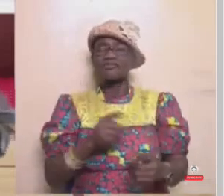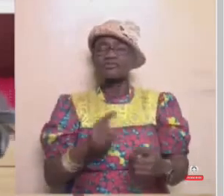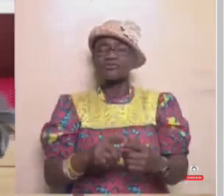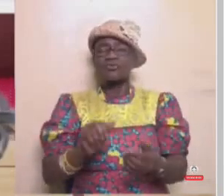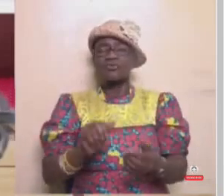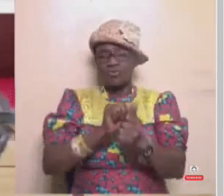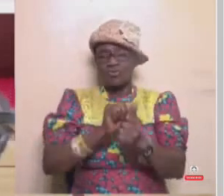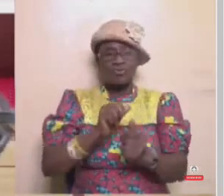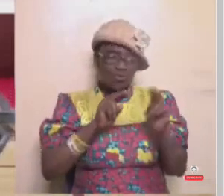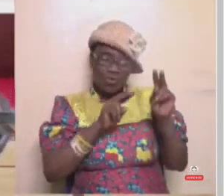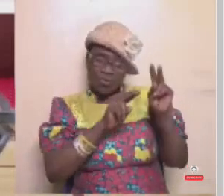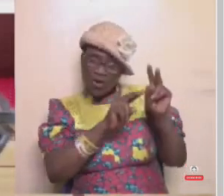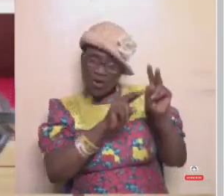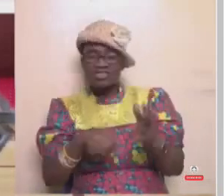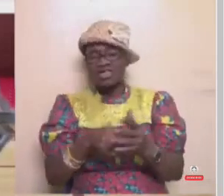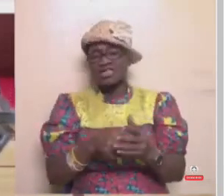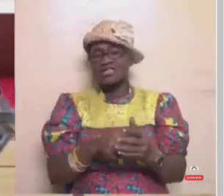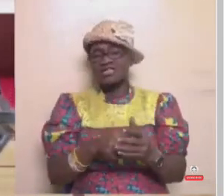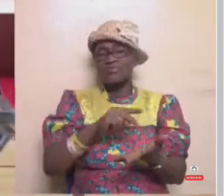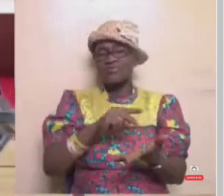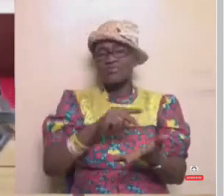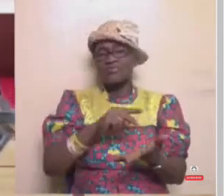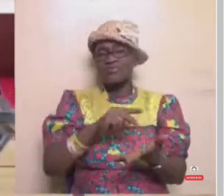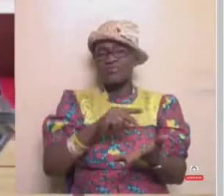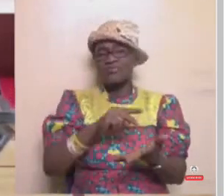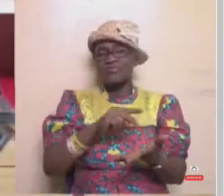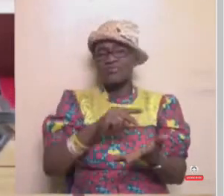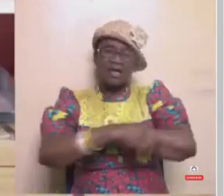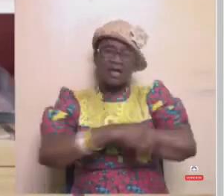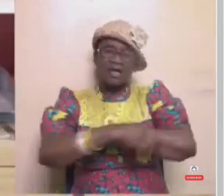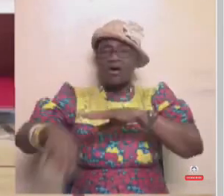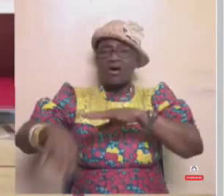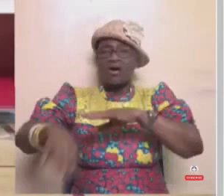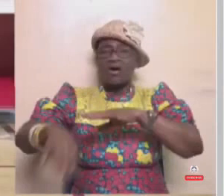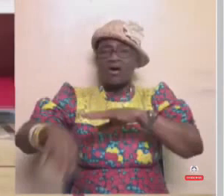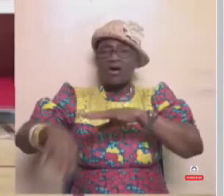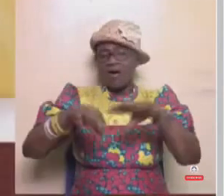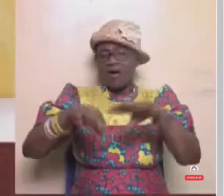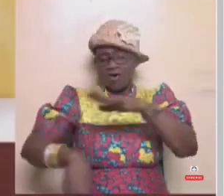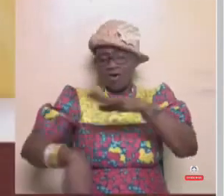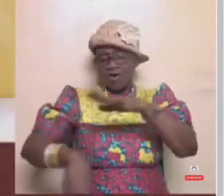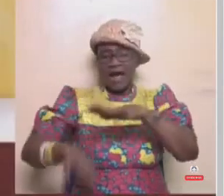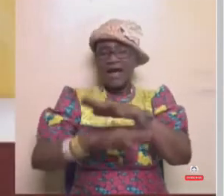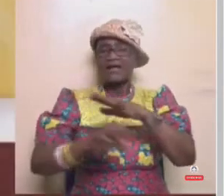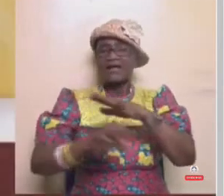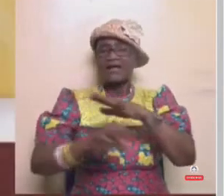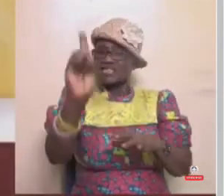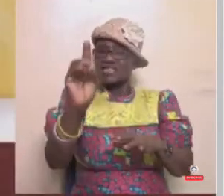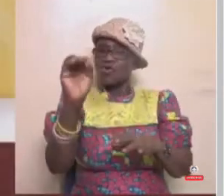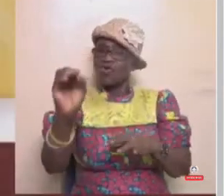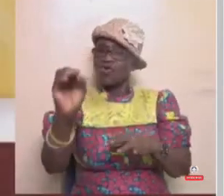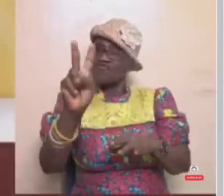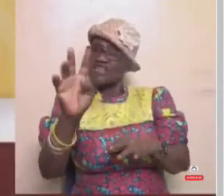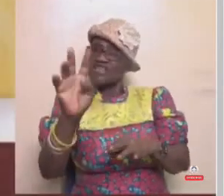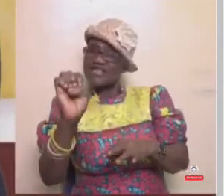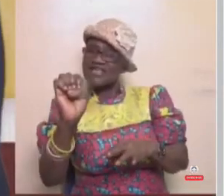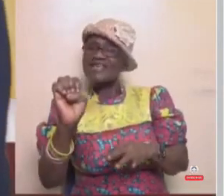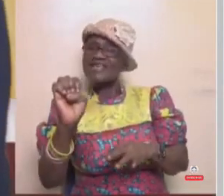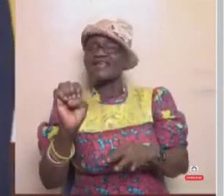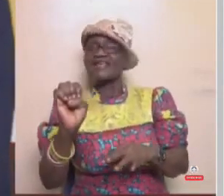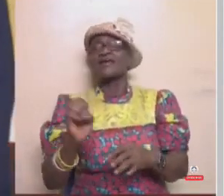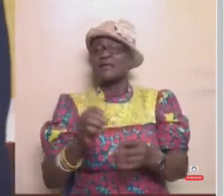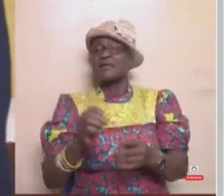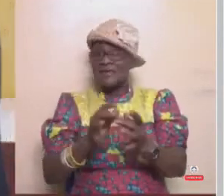today and under those media. God will keep him for us in Jesus' name.